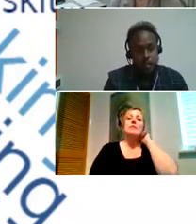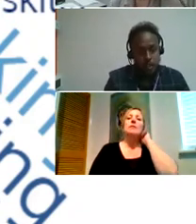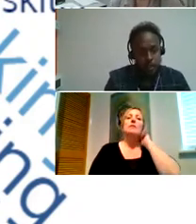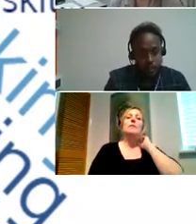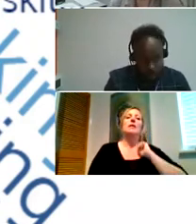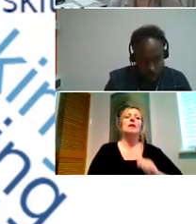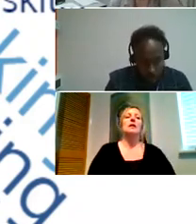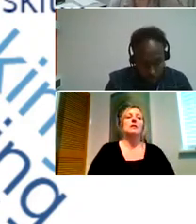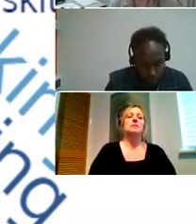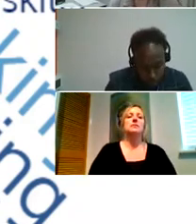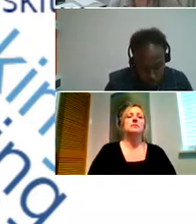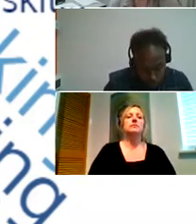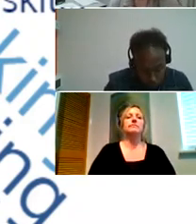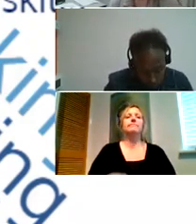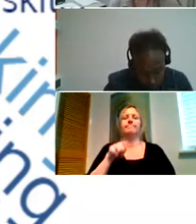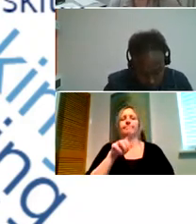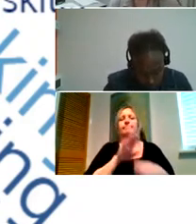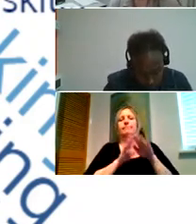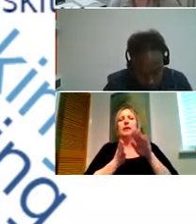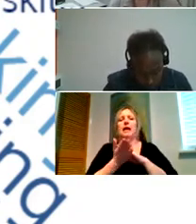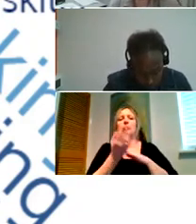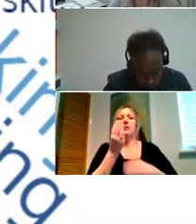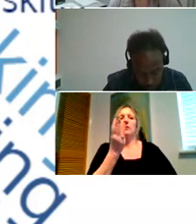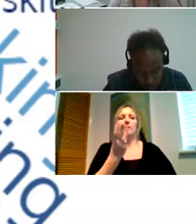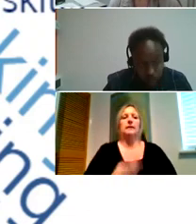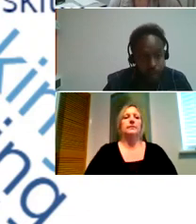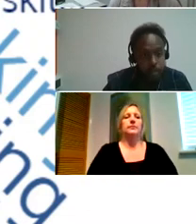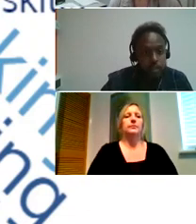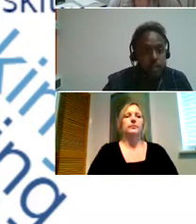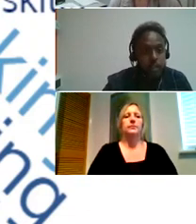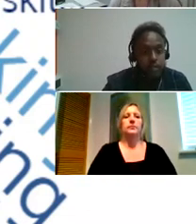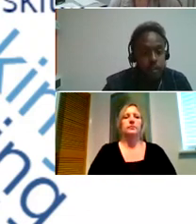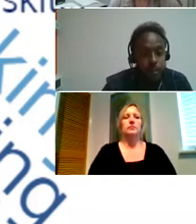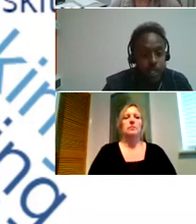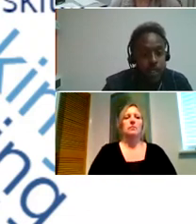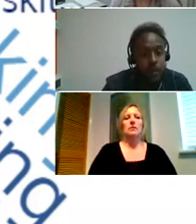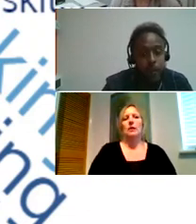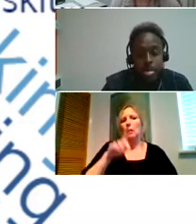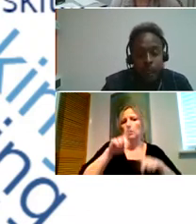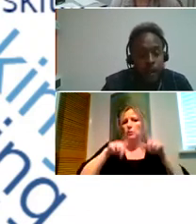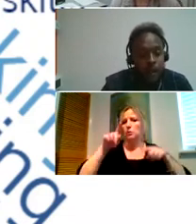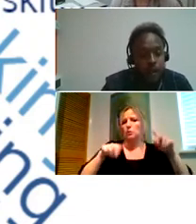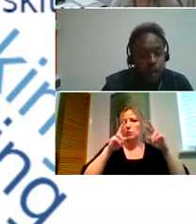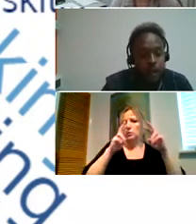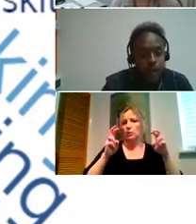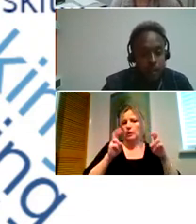entry three full-time courses, we have got various different topics,